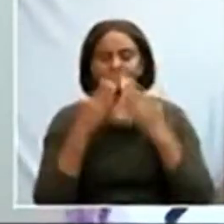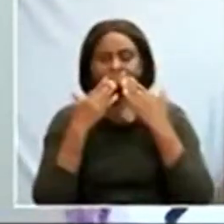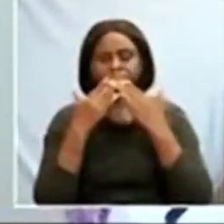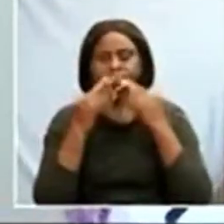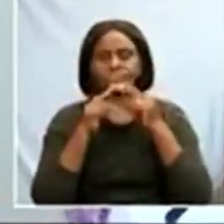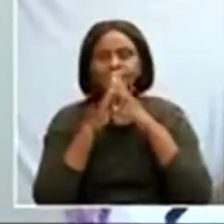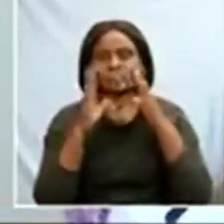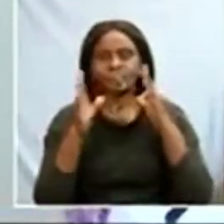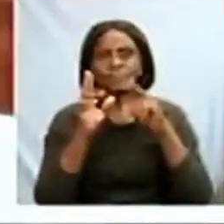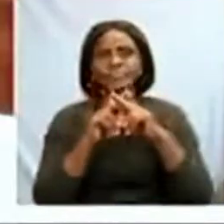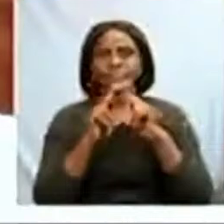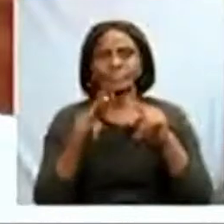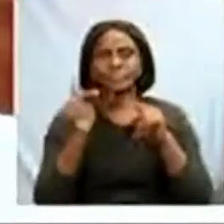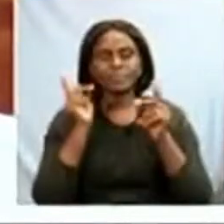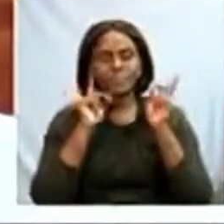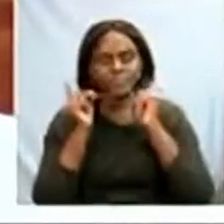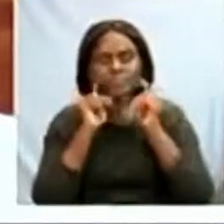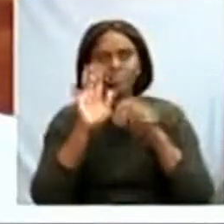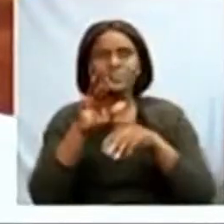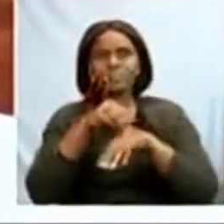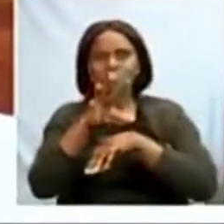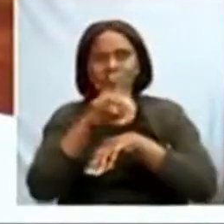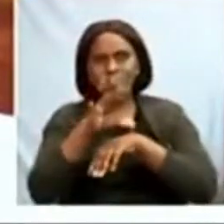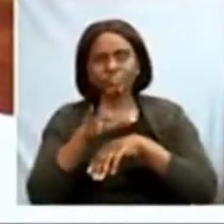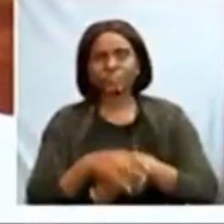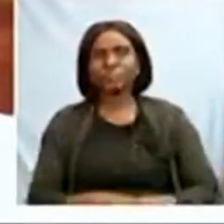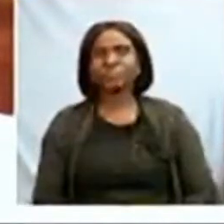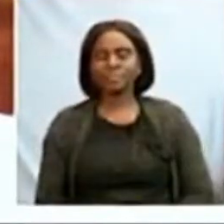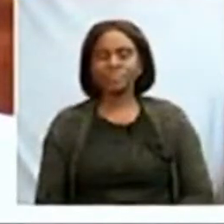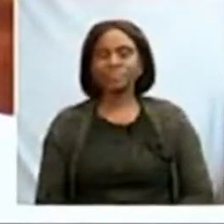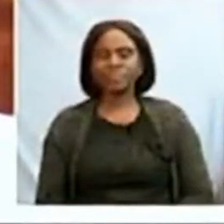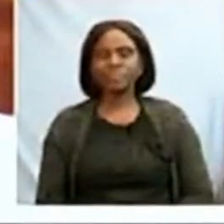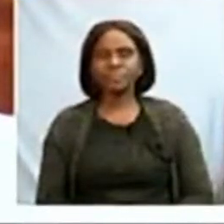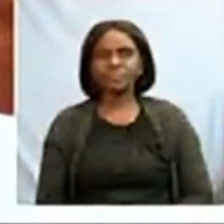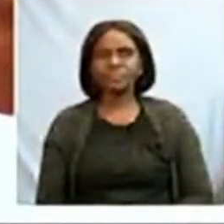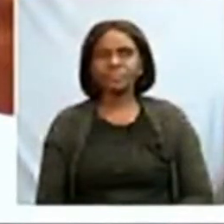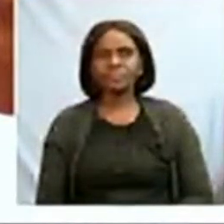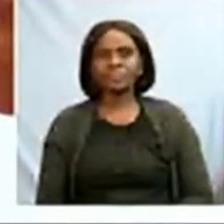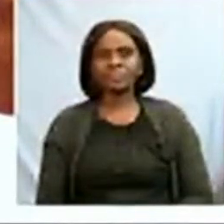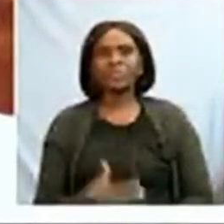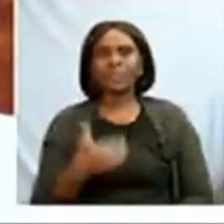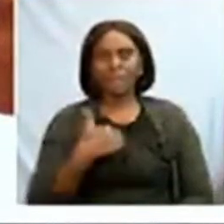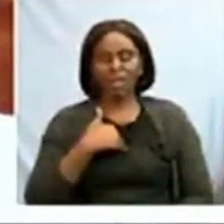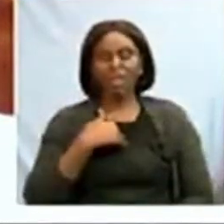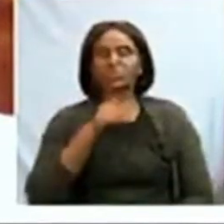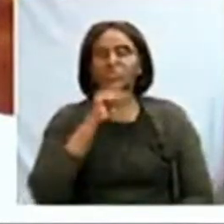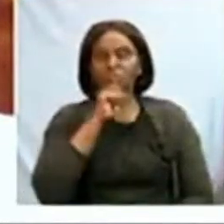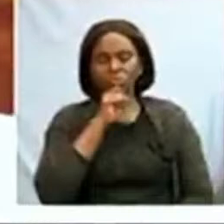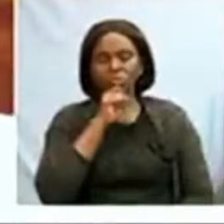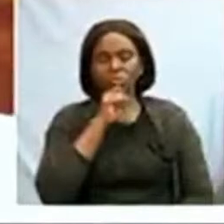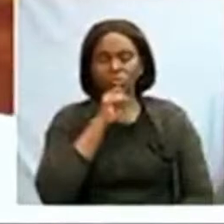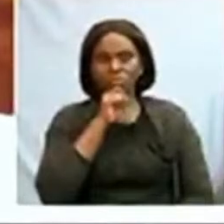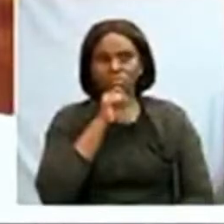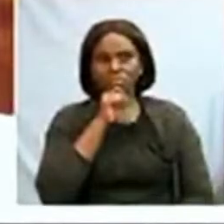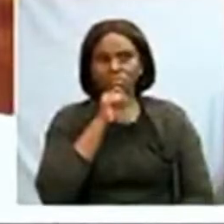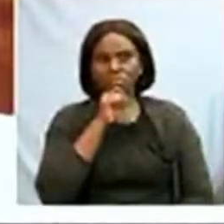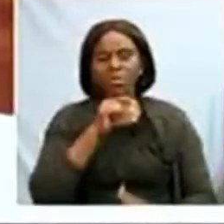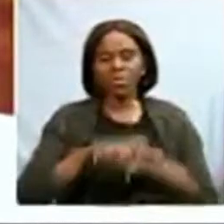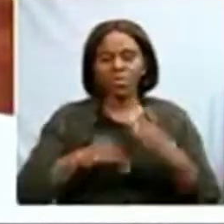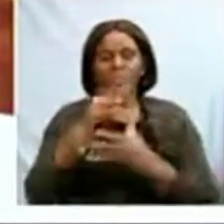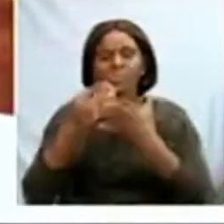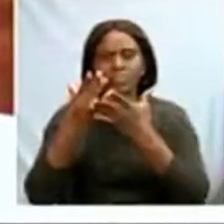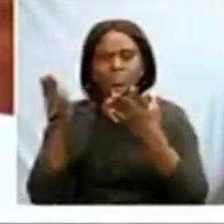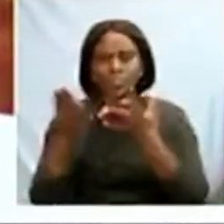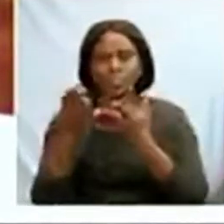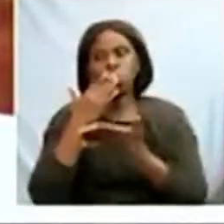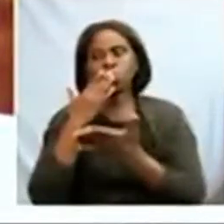very much, Chair. We've heard your counsel. You have to own what you find somewhere, whether